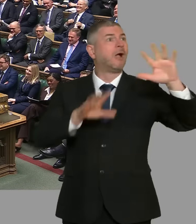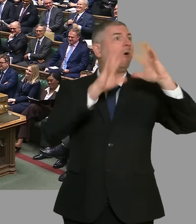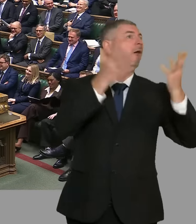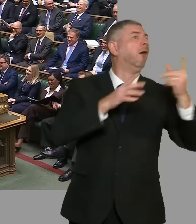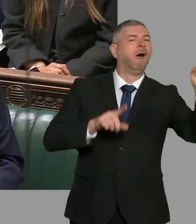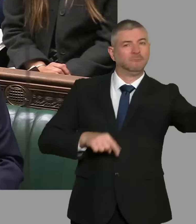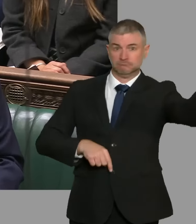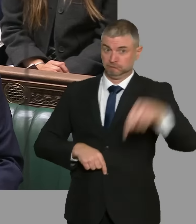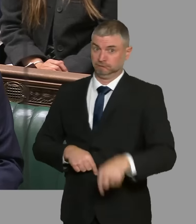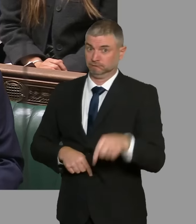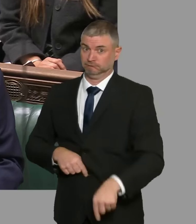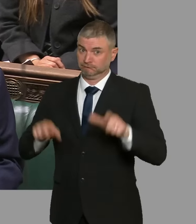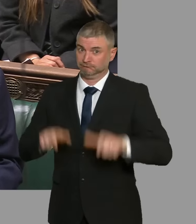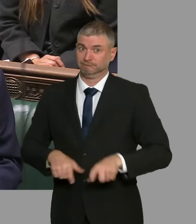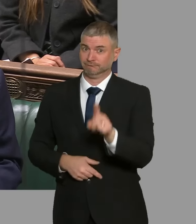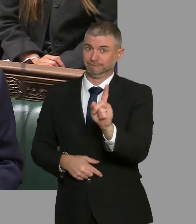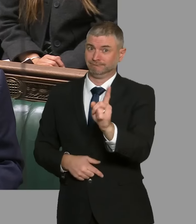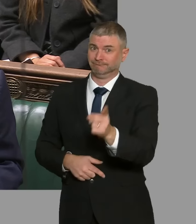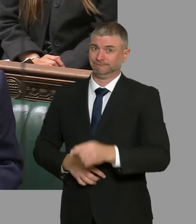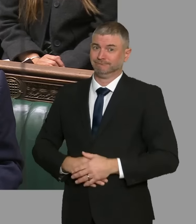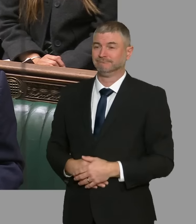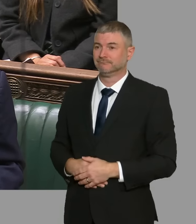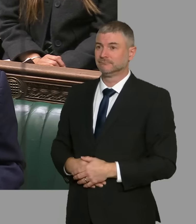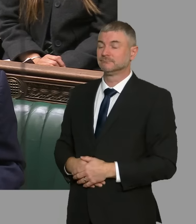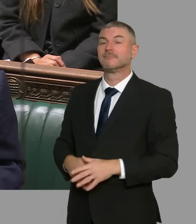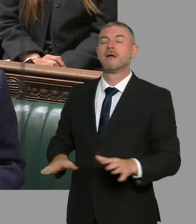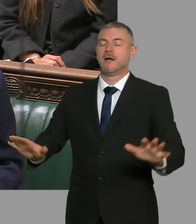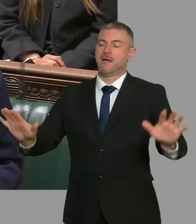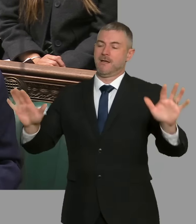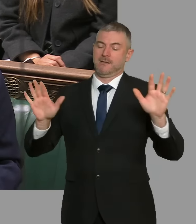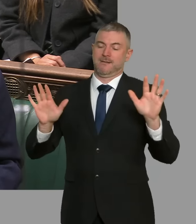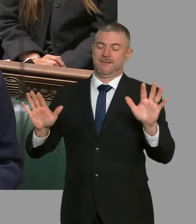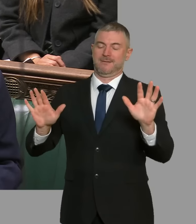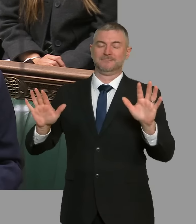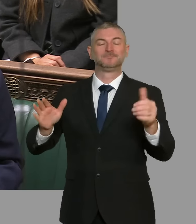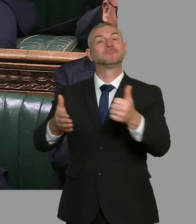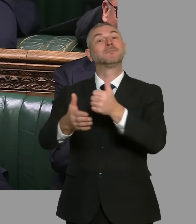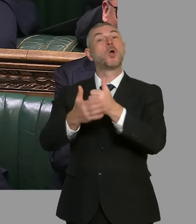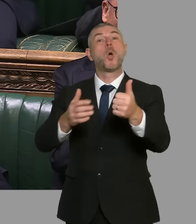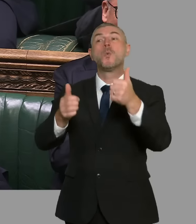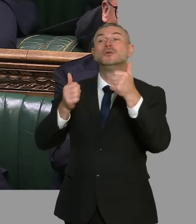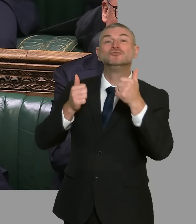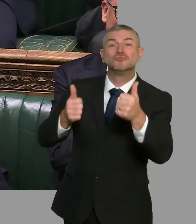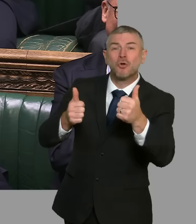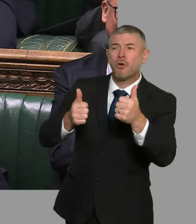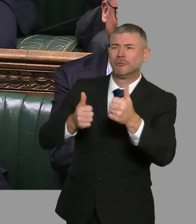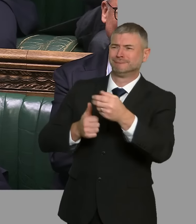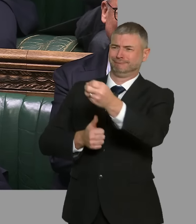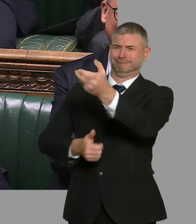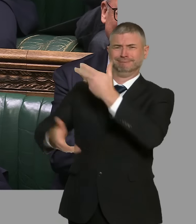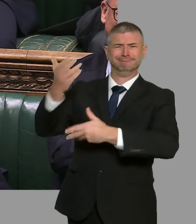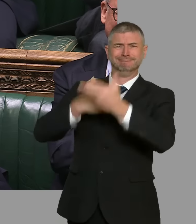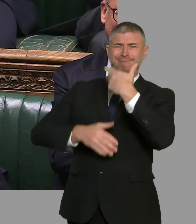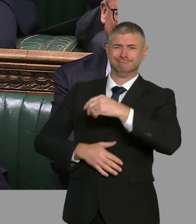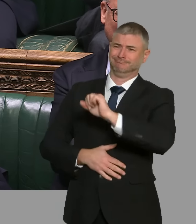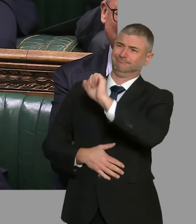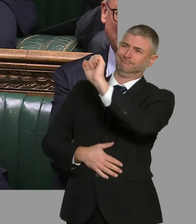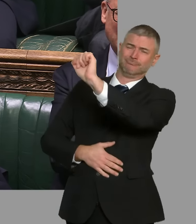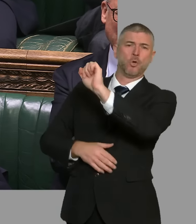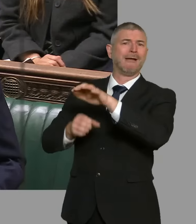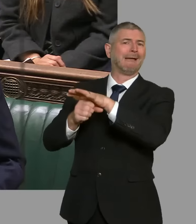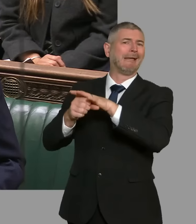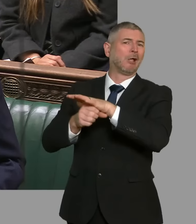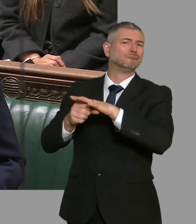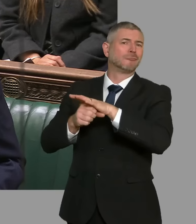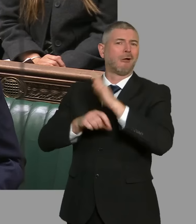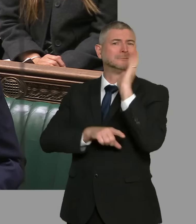Well, it's always great to hear from the successor for Kwasi Kwarteng's constituency, Mr. Speaker. I'm very proud to